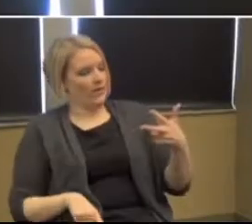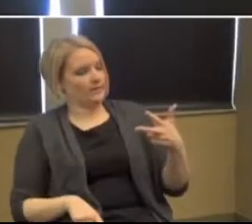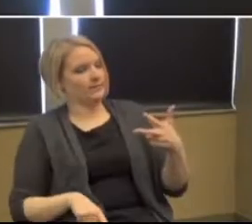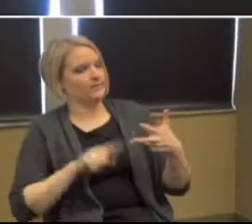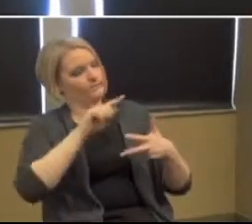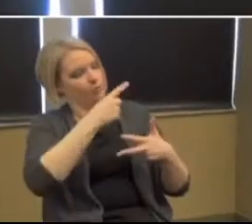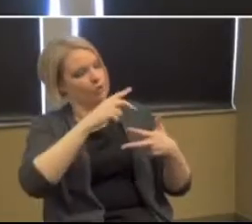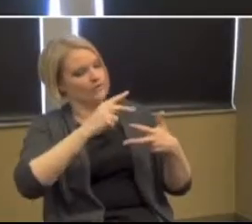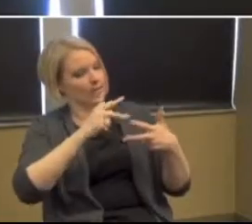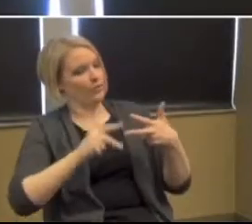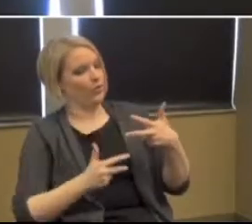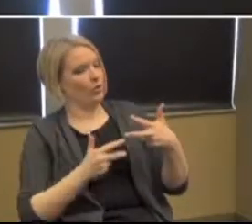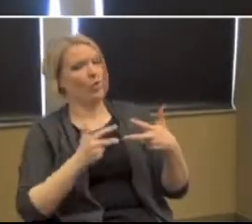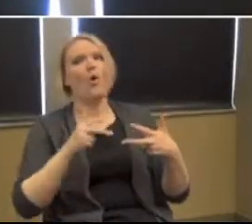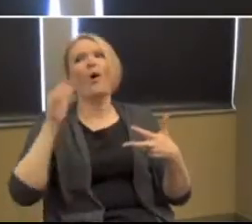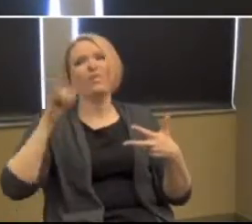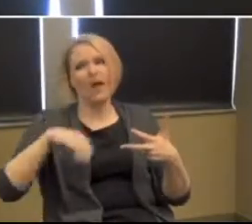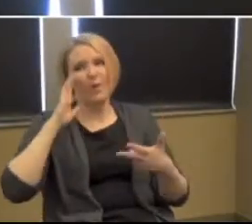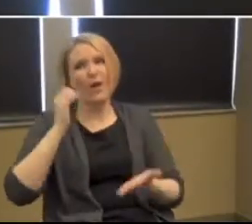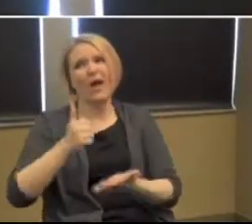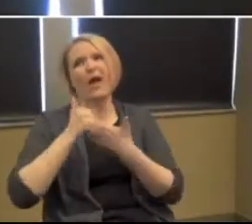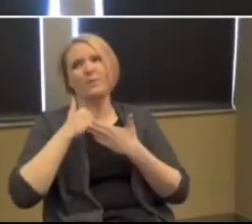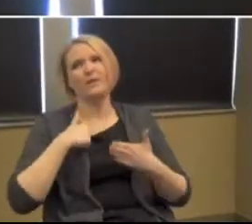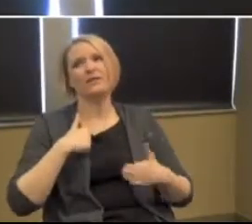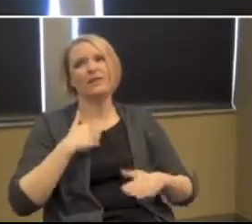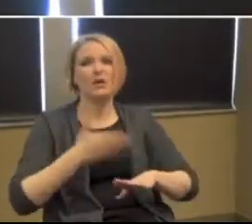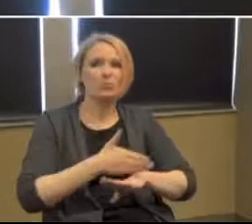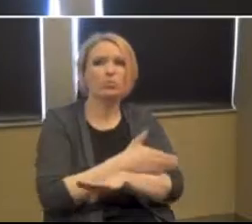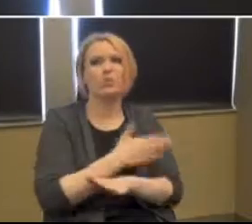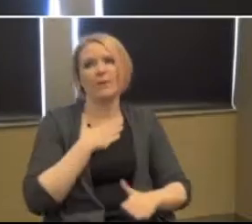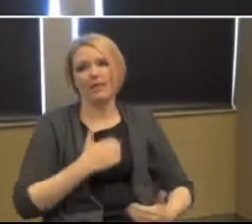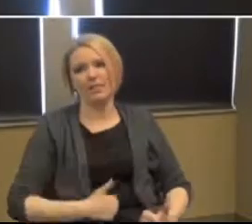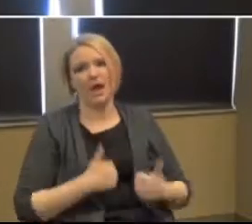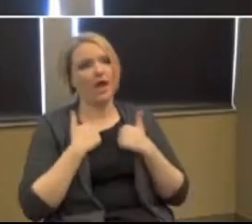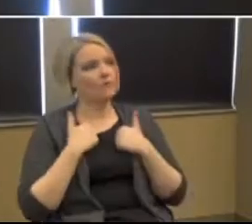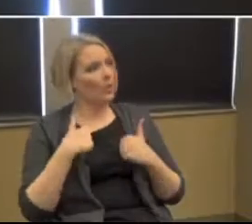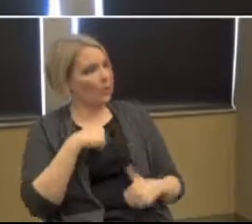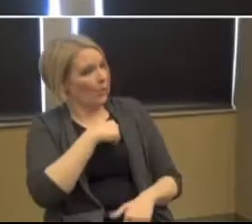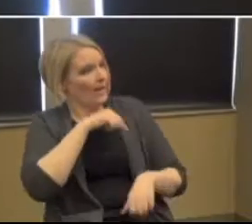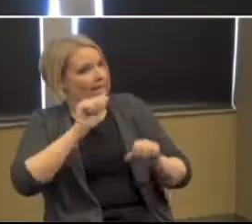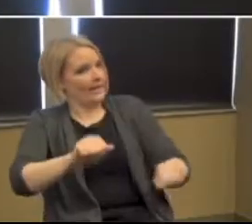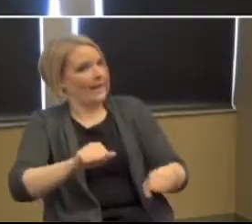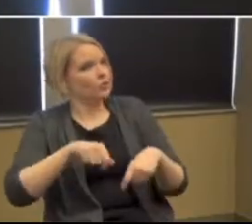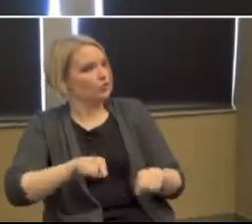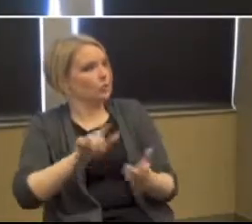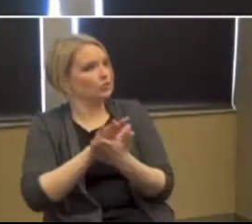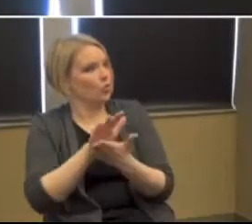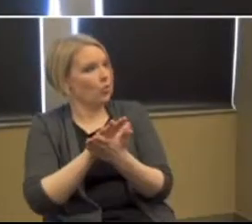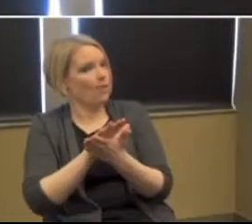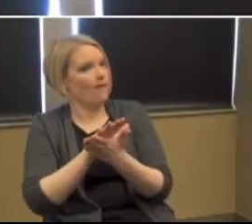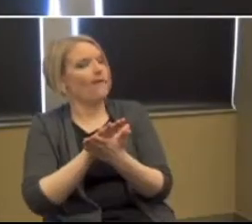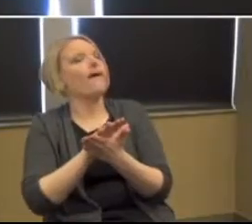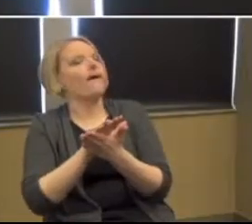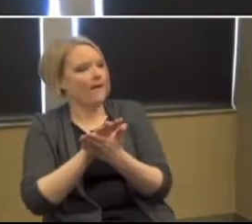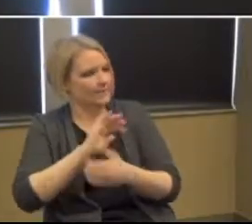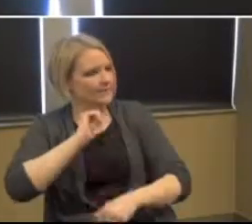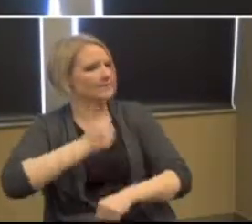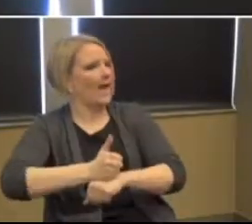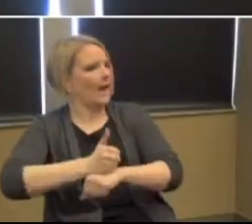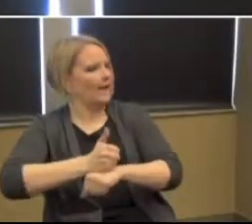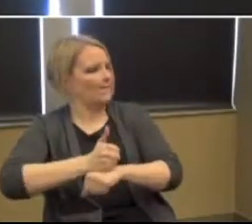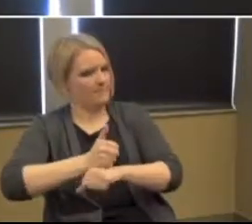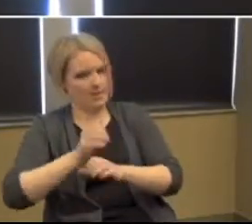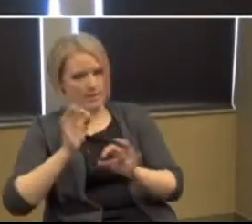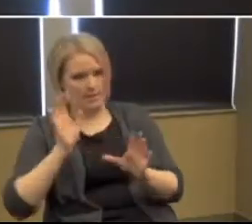their life easier, and we could teach it at school because sometimes it's easier when it's not taught by mom and dad. We get it set in